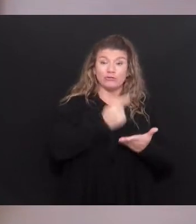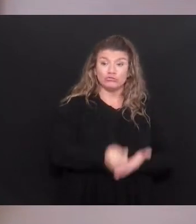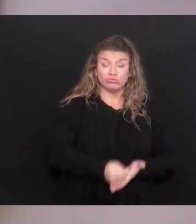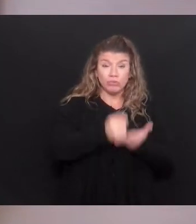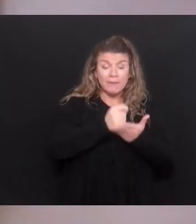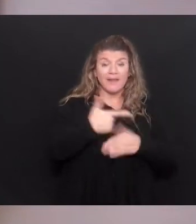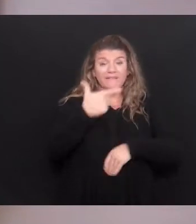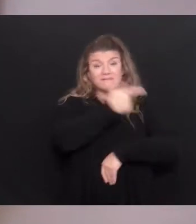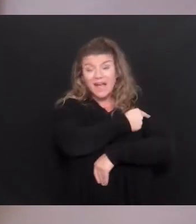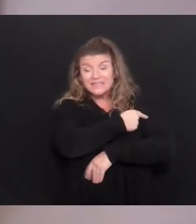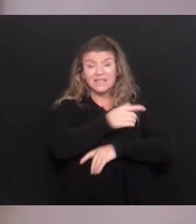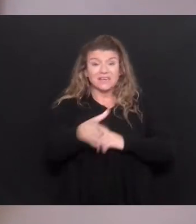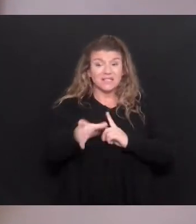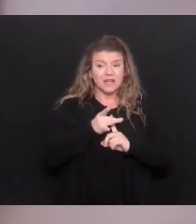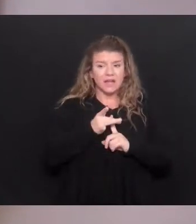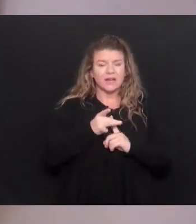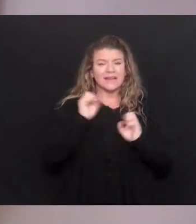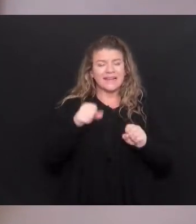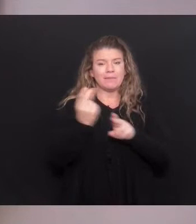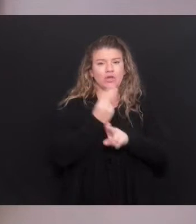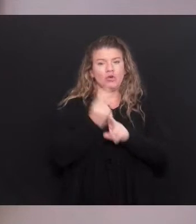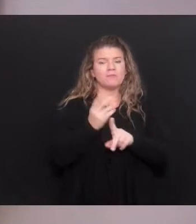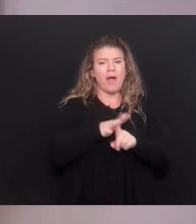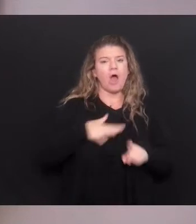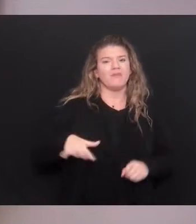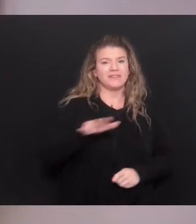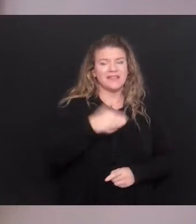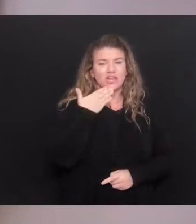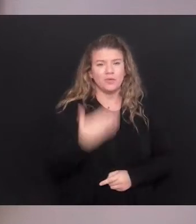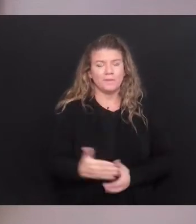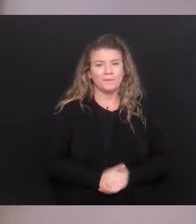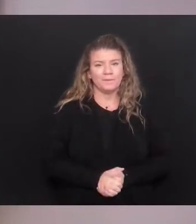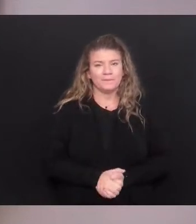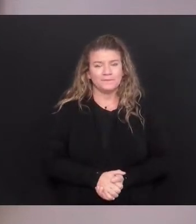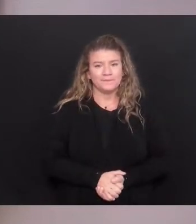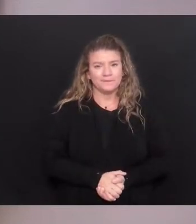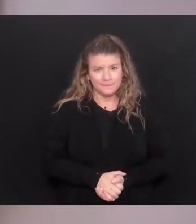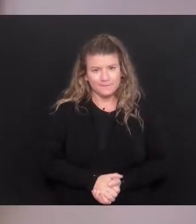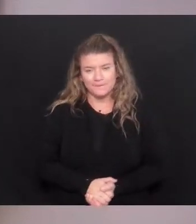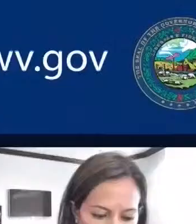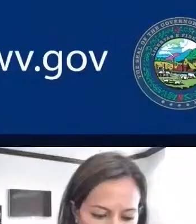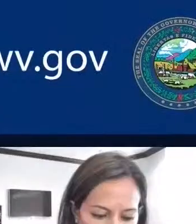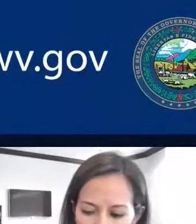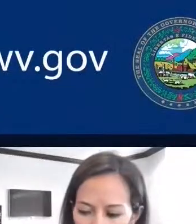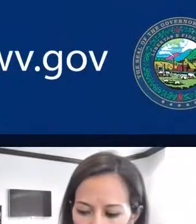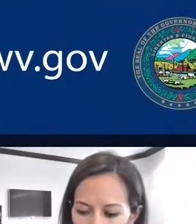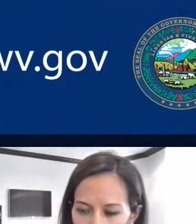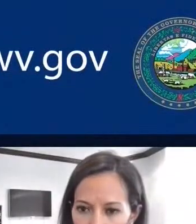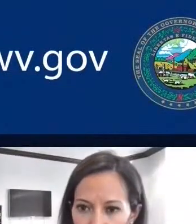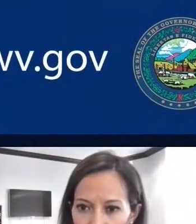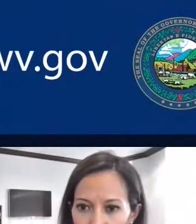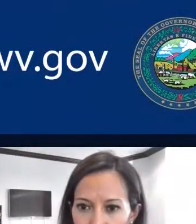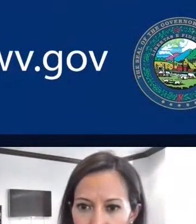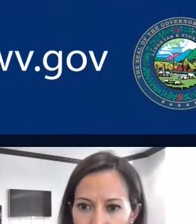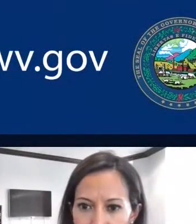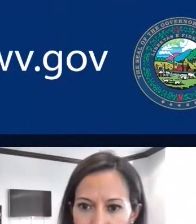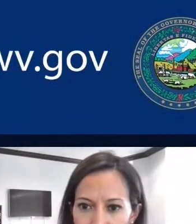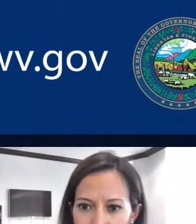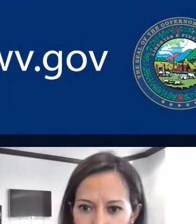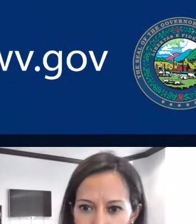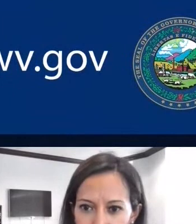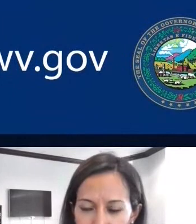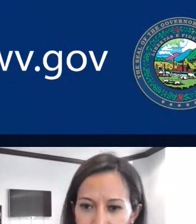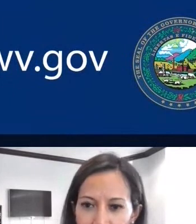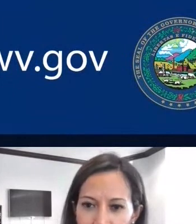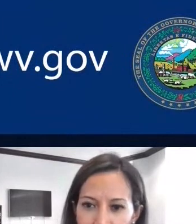vaccines that aren't utilized by all of us. Thank you. Thank you, Dr. Marsh. Next to retired Major General Jim Hoyer, the director of our